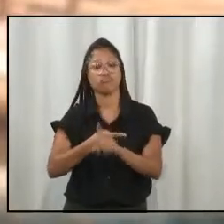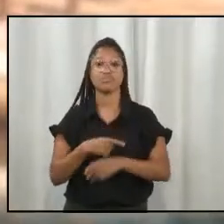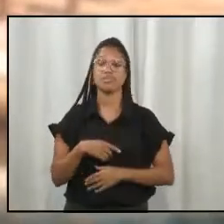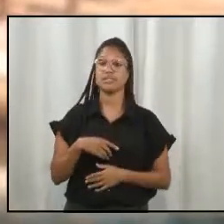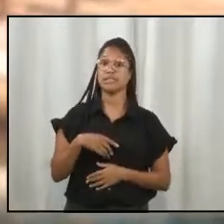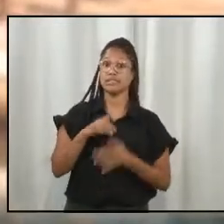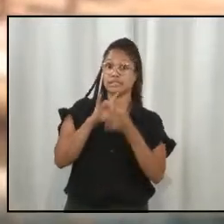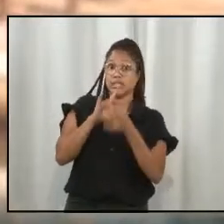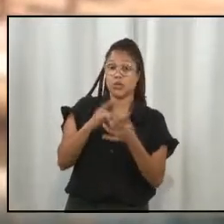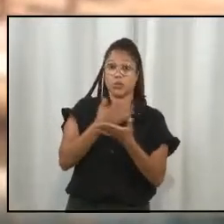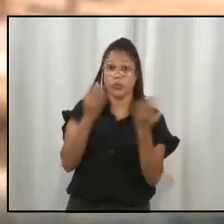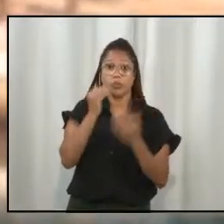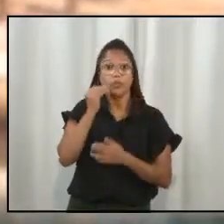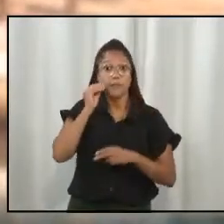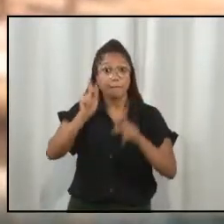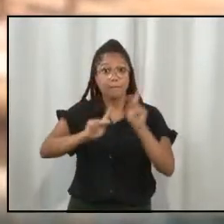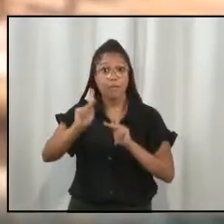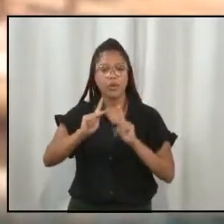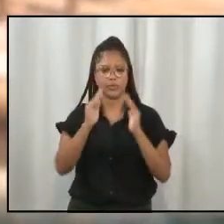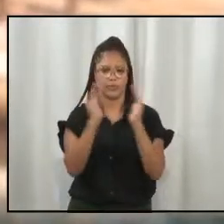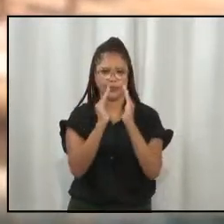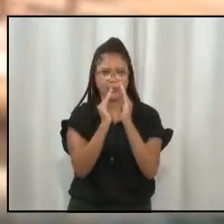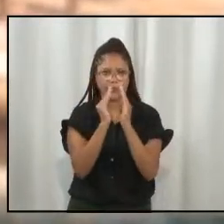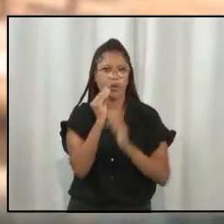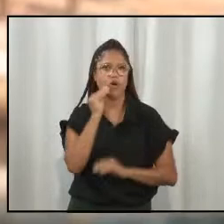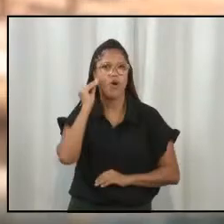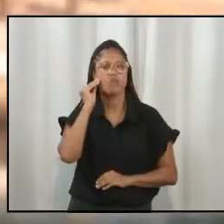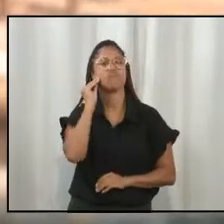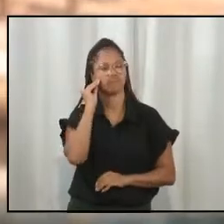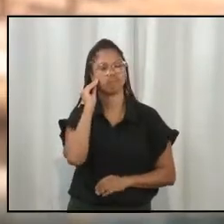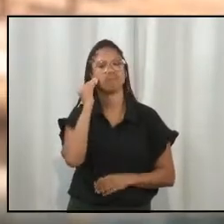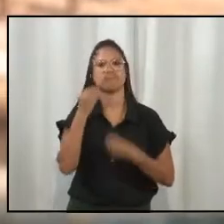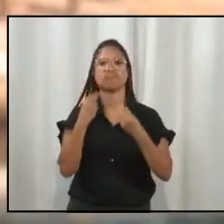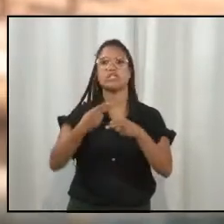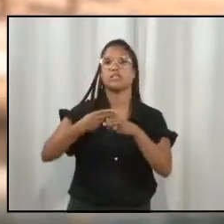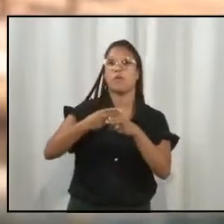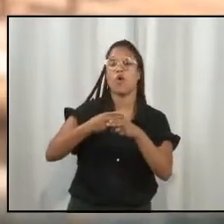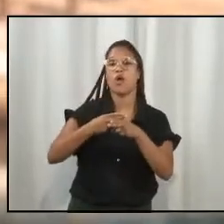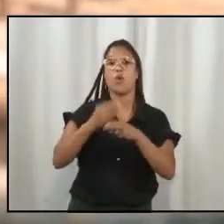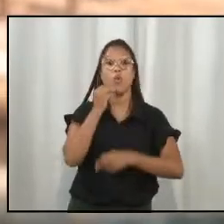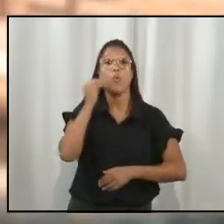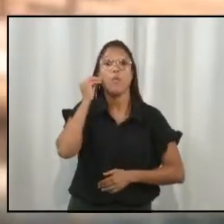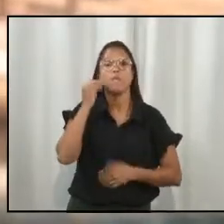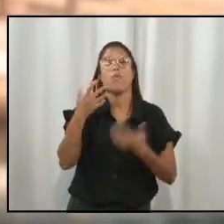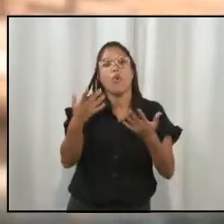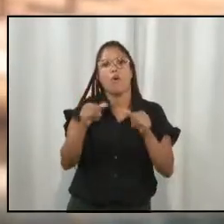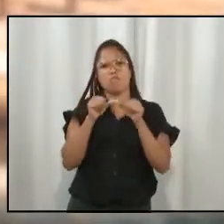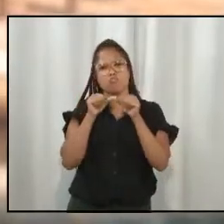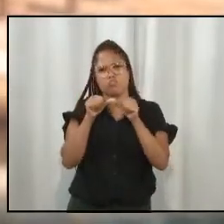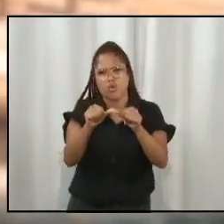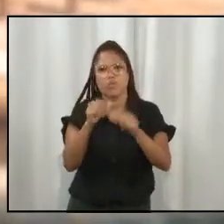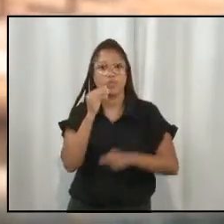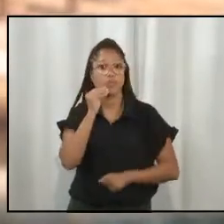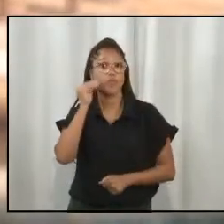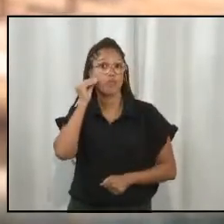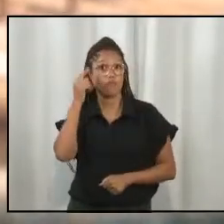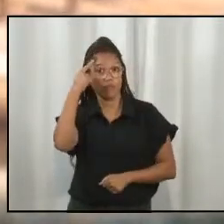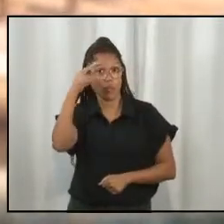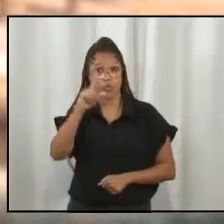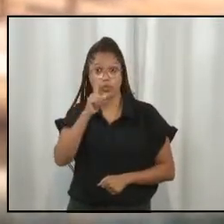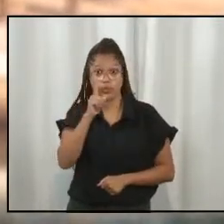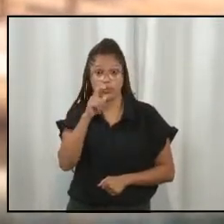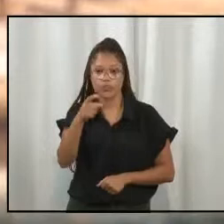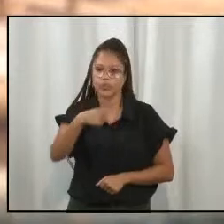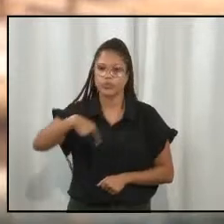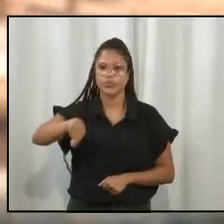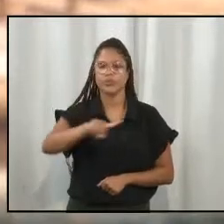homelessness context, tiny homes have really provided either temporary shelter or permanent housing for those who